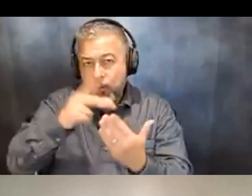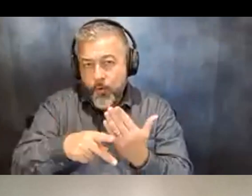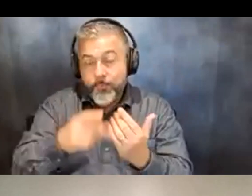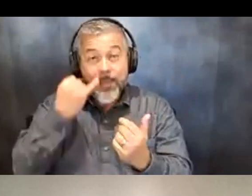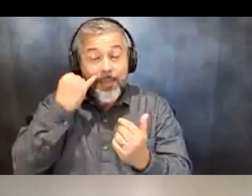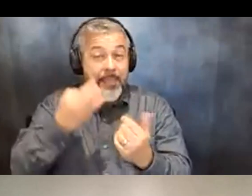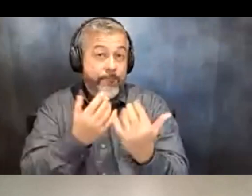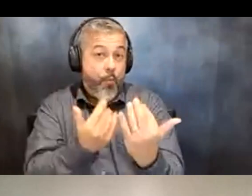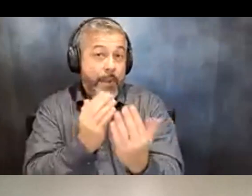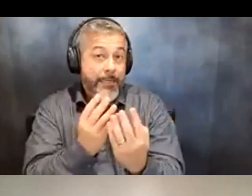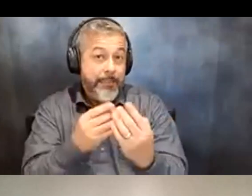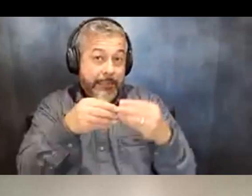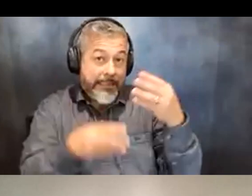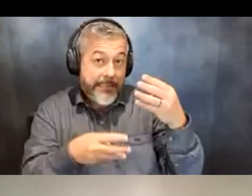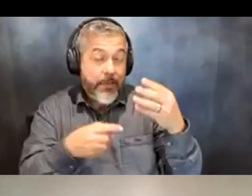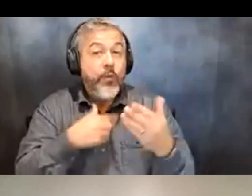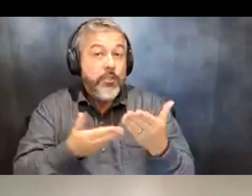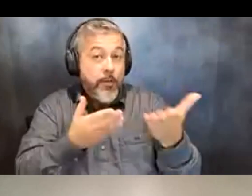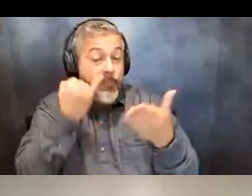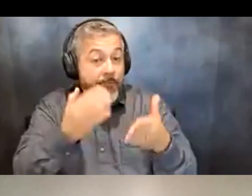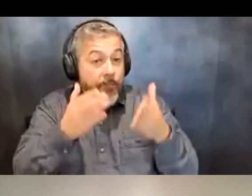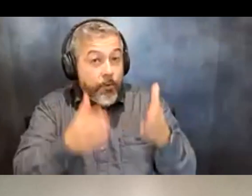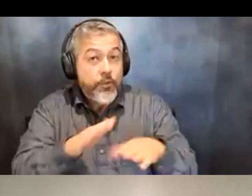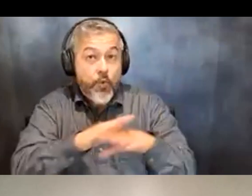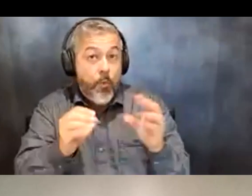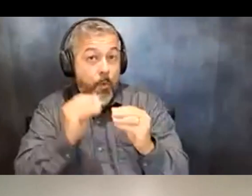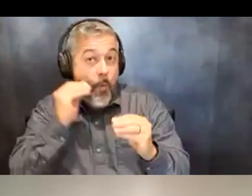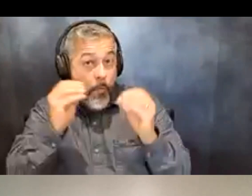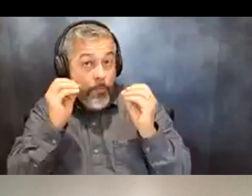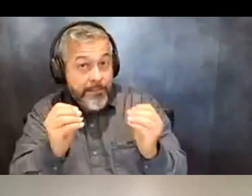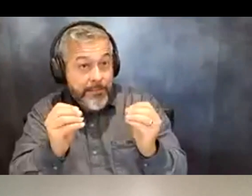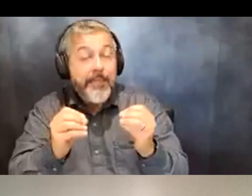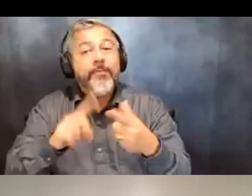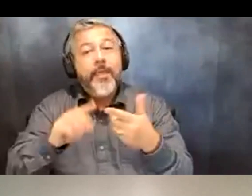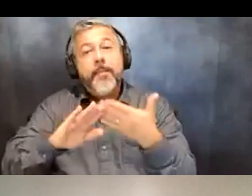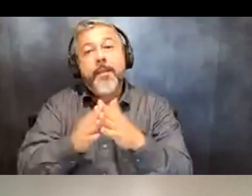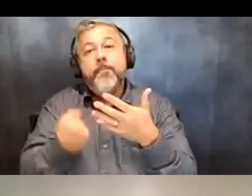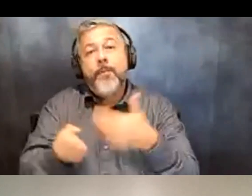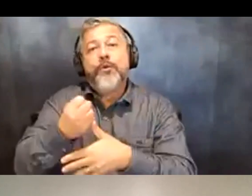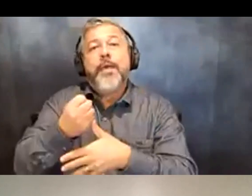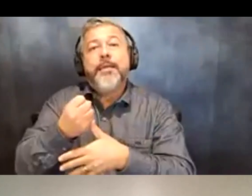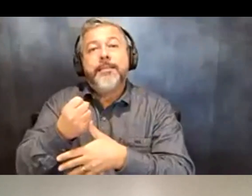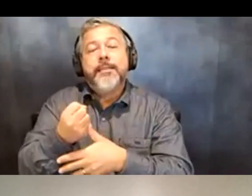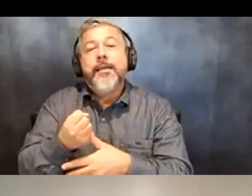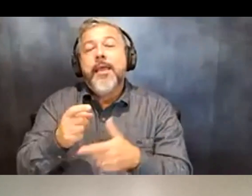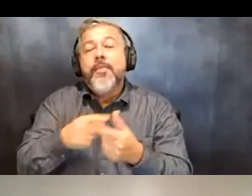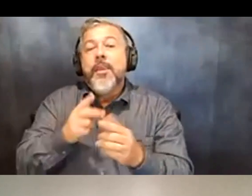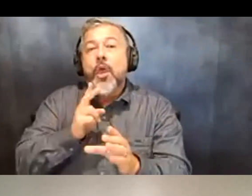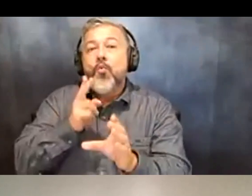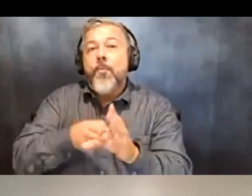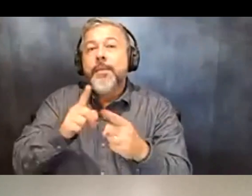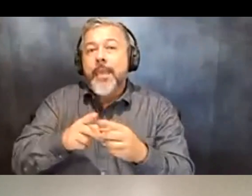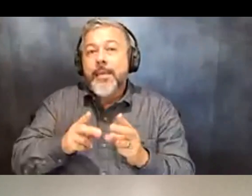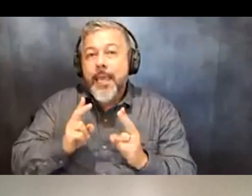list, we would suggest that if somebody coming out of homelessness is prioritized, we're looking at ways that enrollment can be